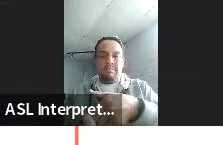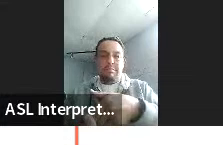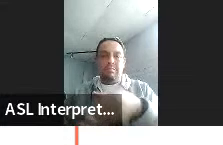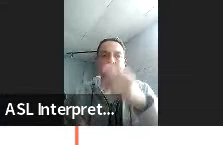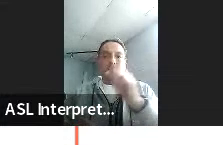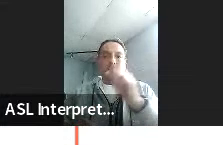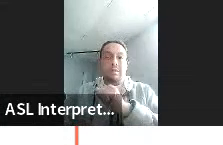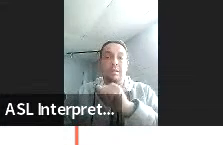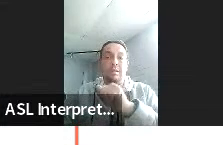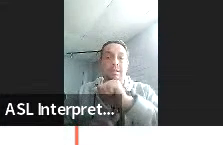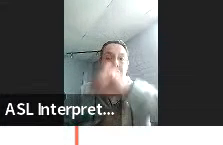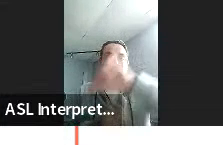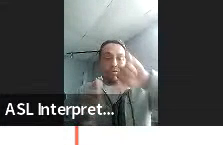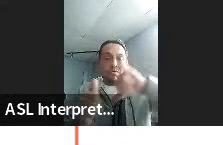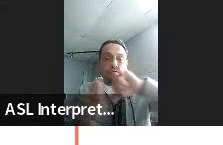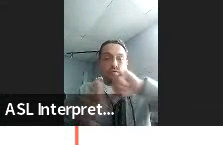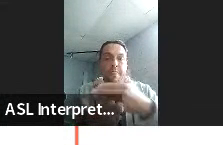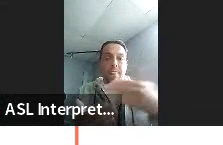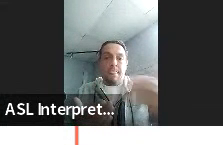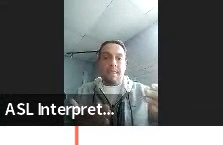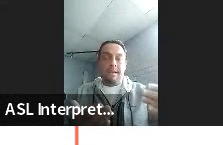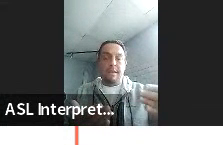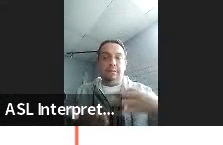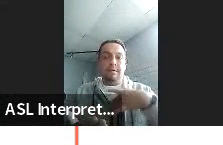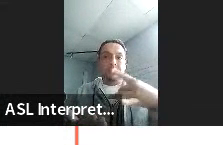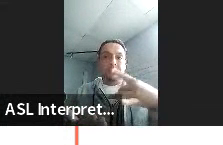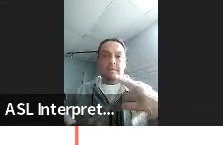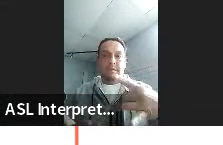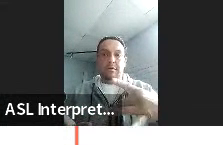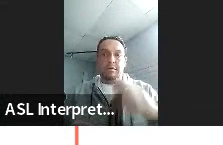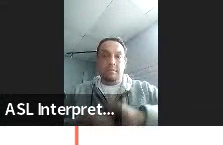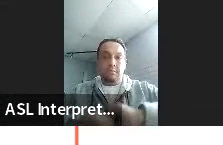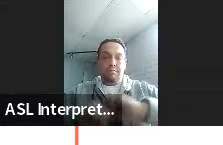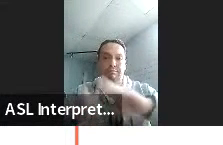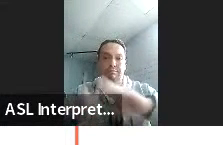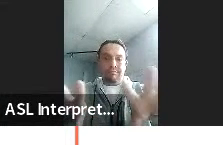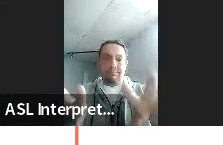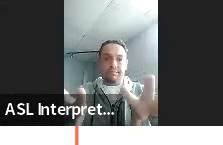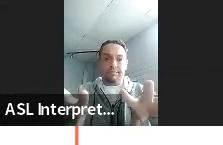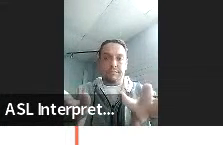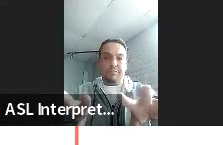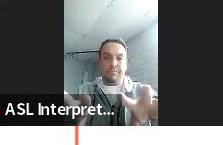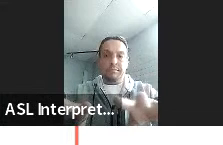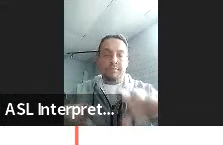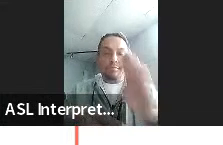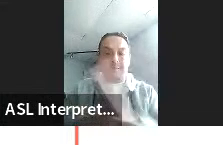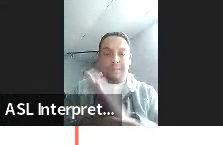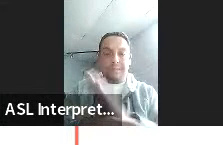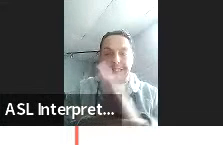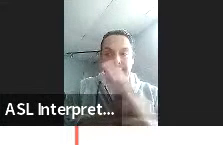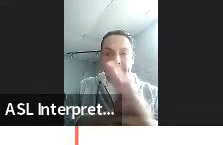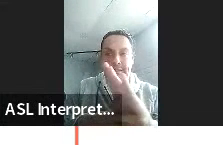things like distribution in particular, it's our understanding that there are